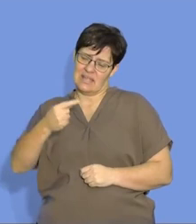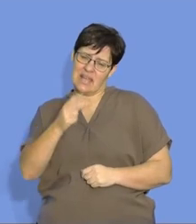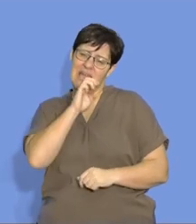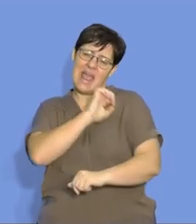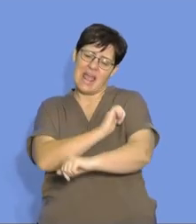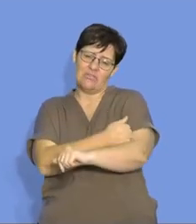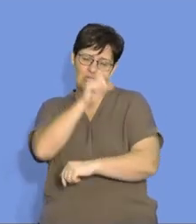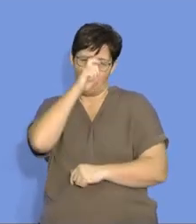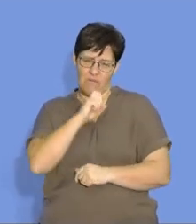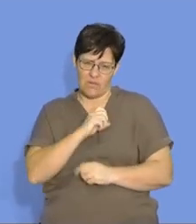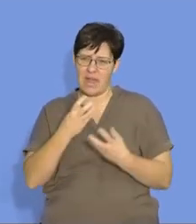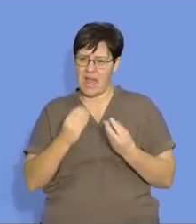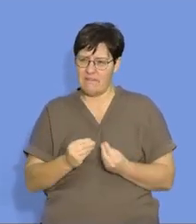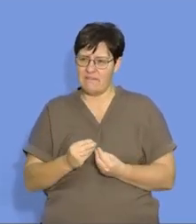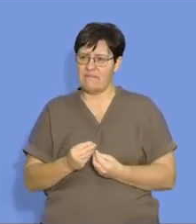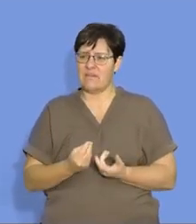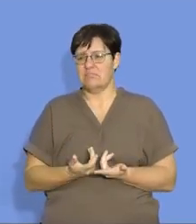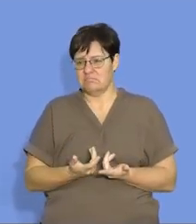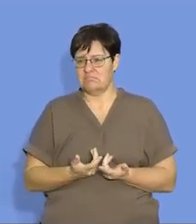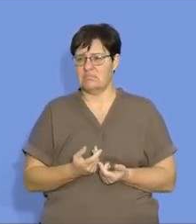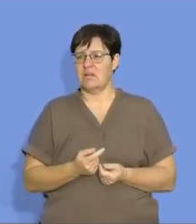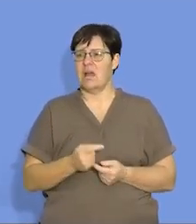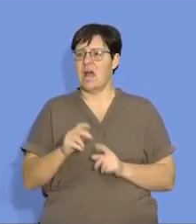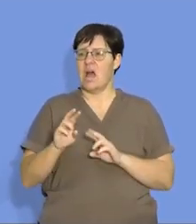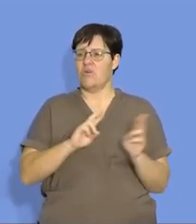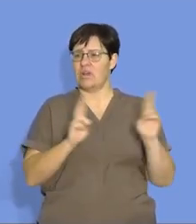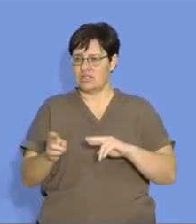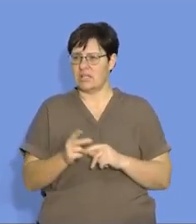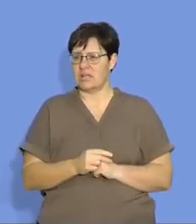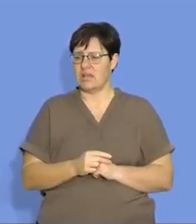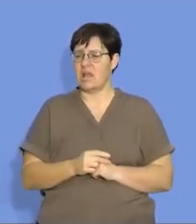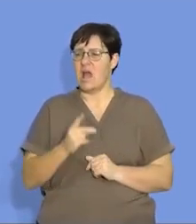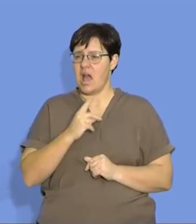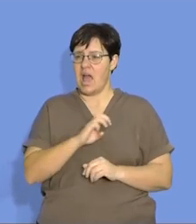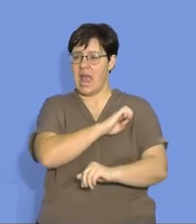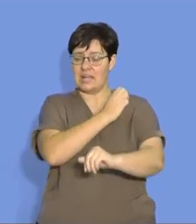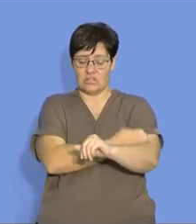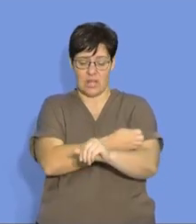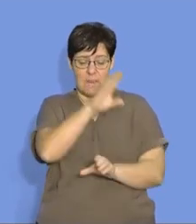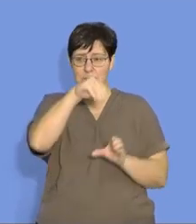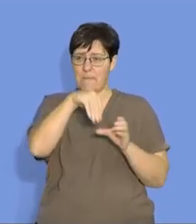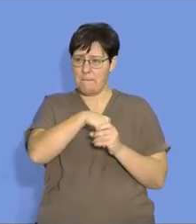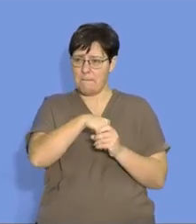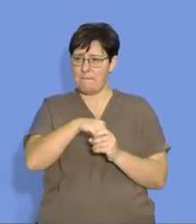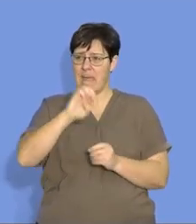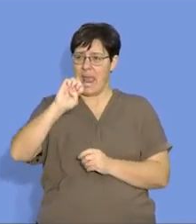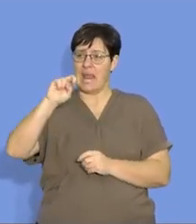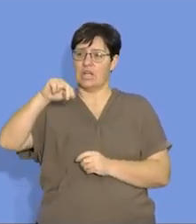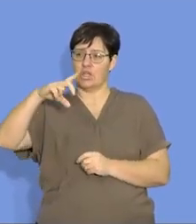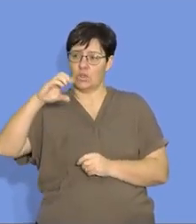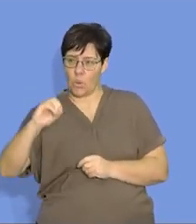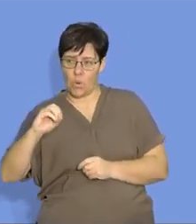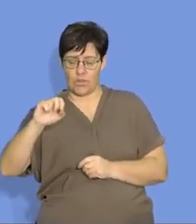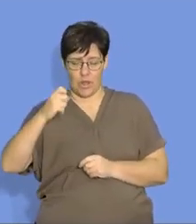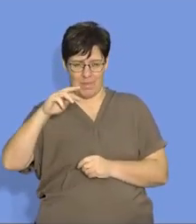energy profile here, we have an endothermic reaction. And again, the energy absorbed for this endothermic